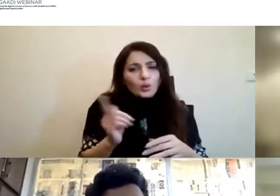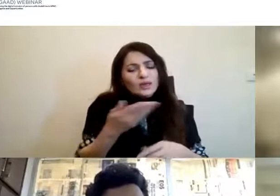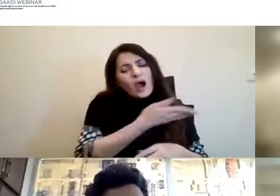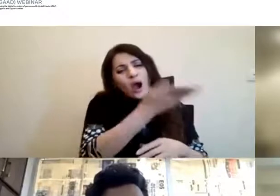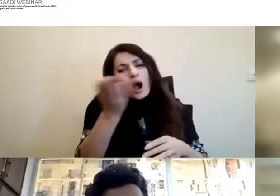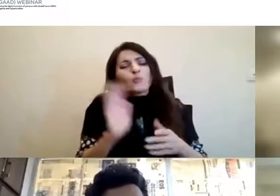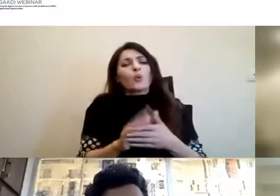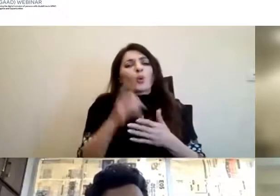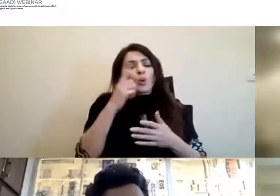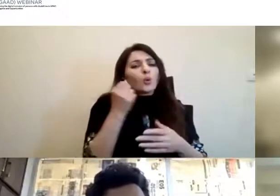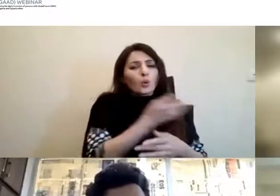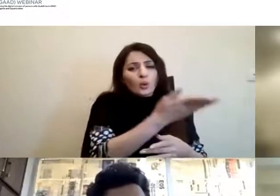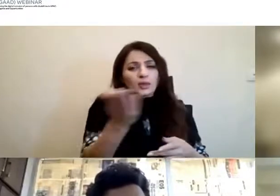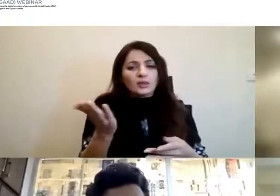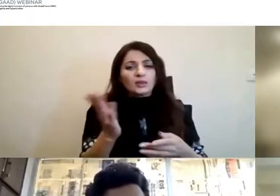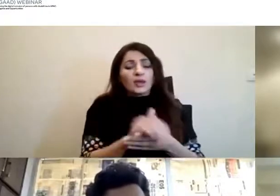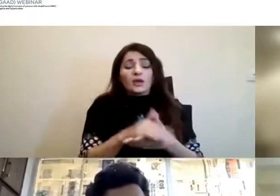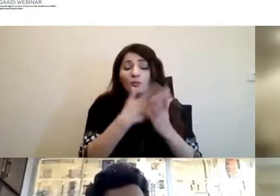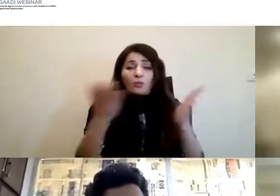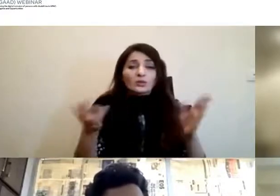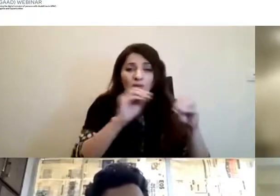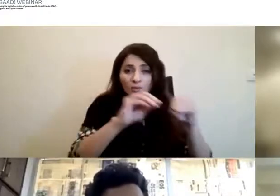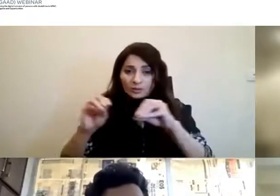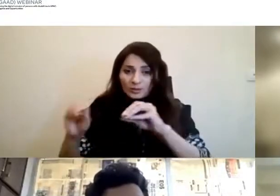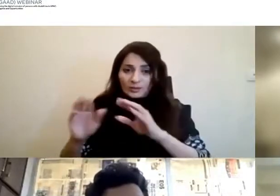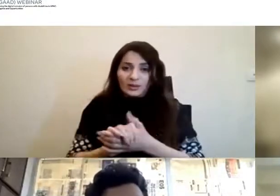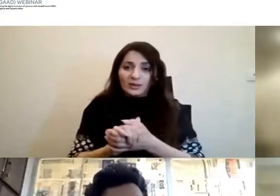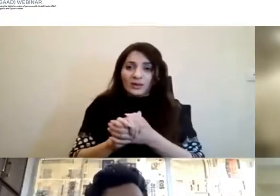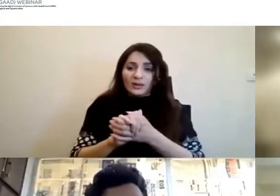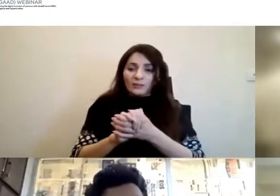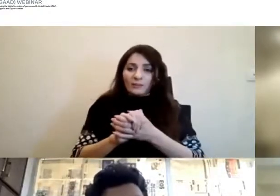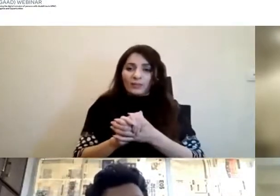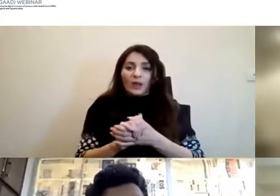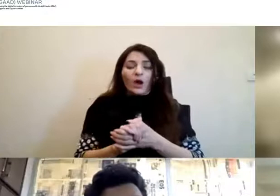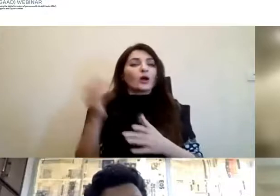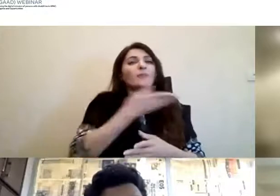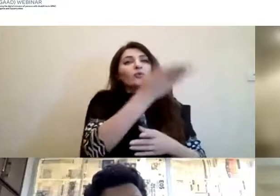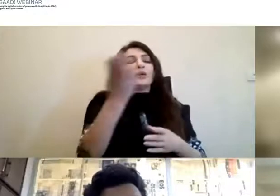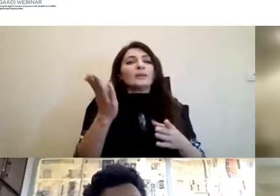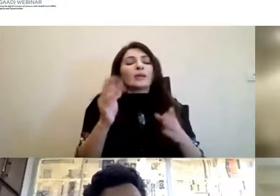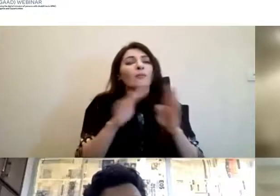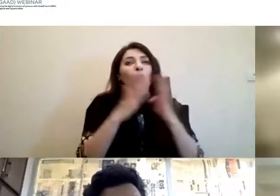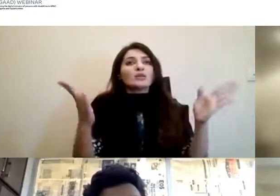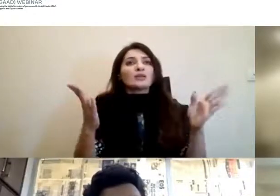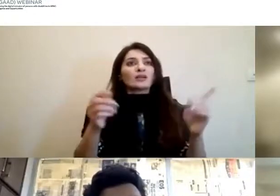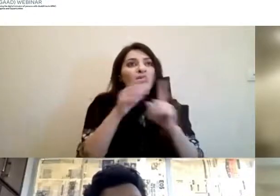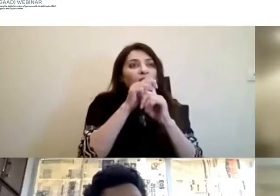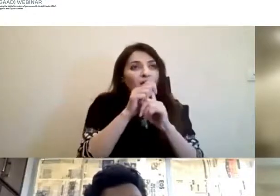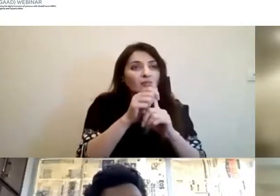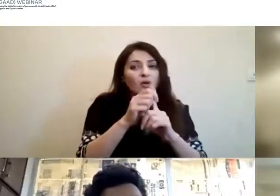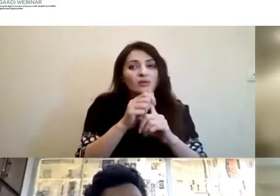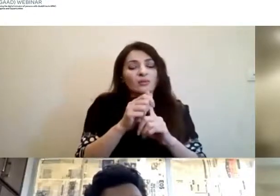And also, you know, community radio can play a vital role. In our during this COVID pandemics, we saw